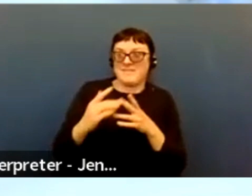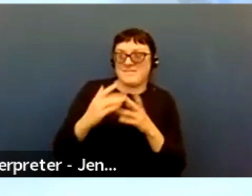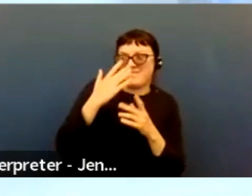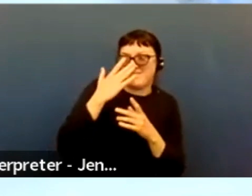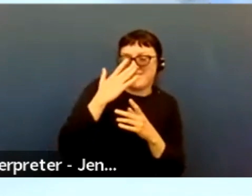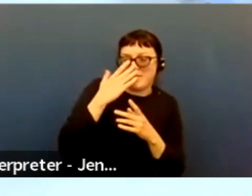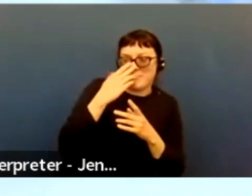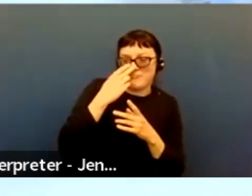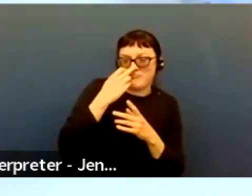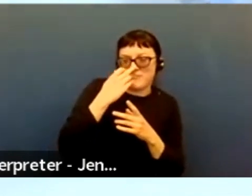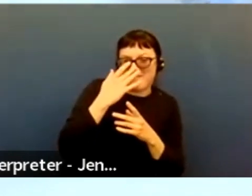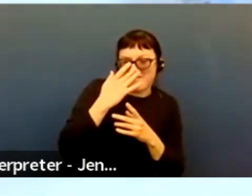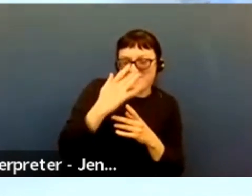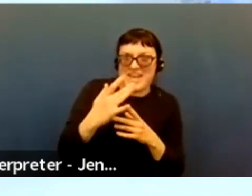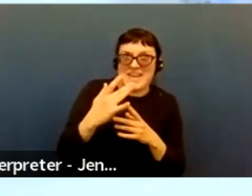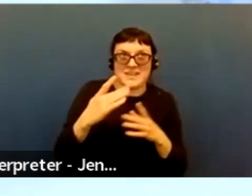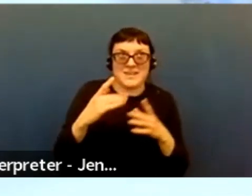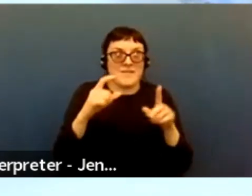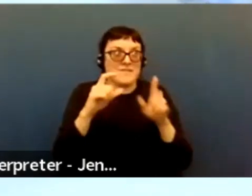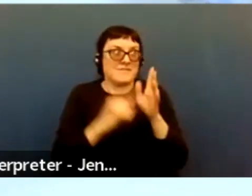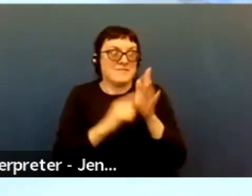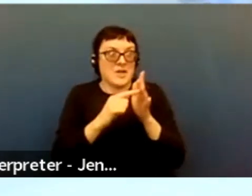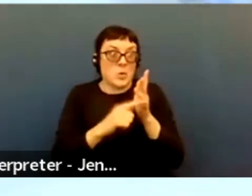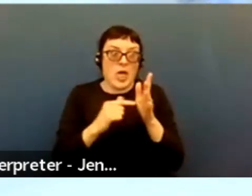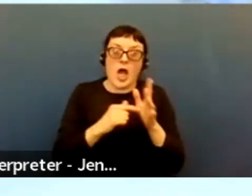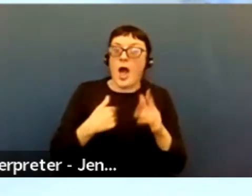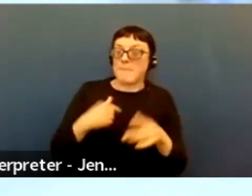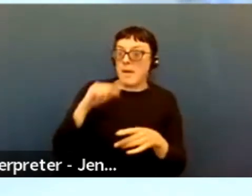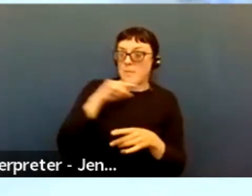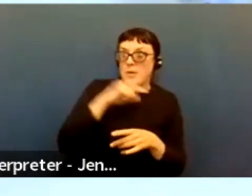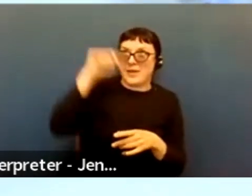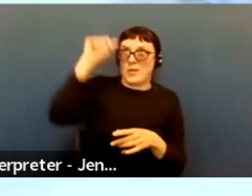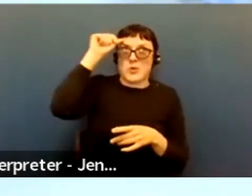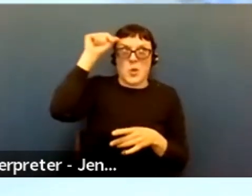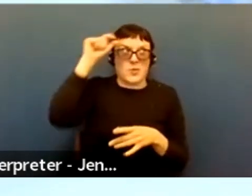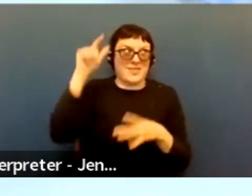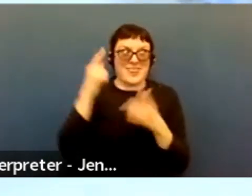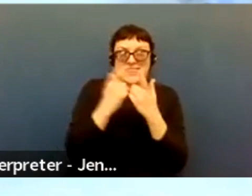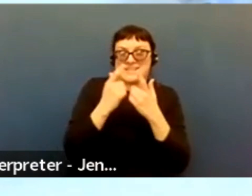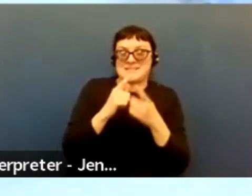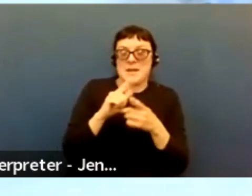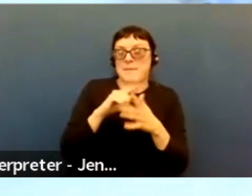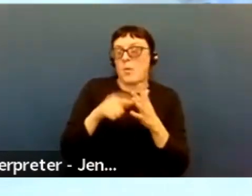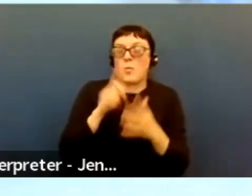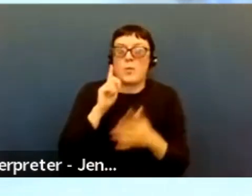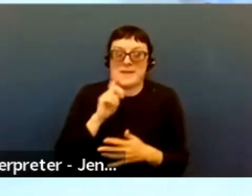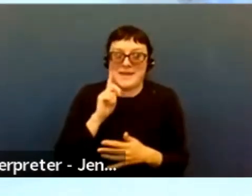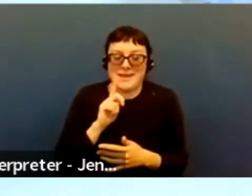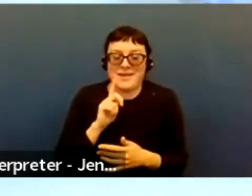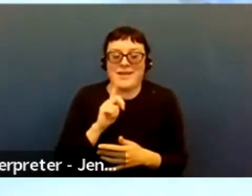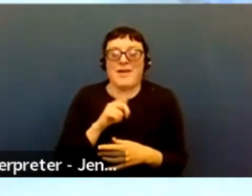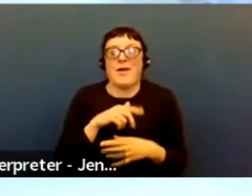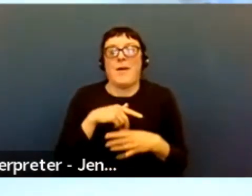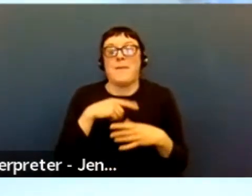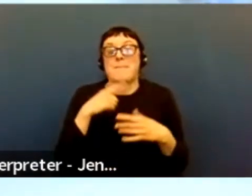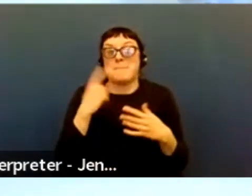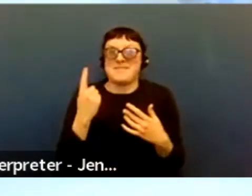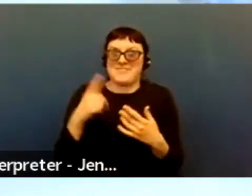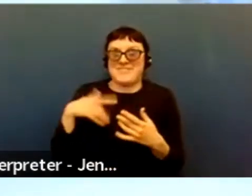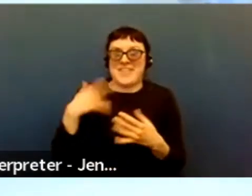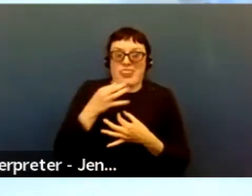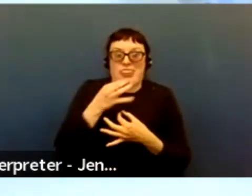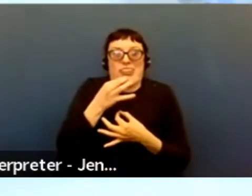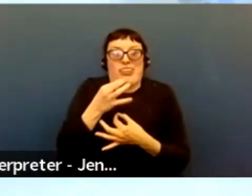just perceiving Viola as a boy who has an insight into the female mind, which is incredibly sexy to